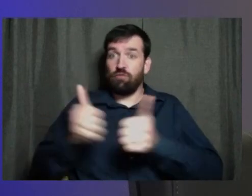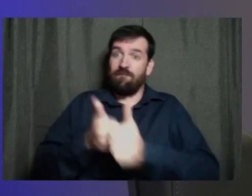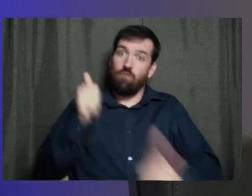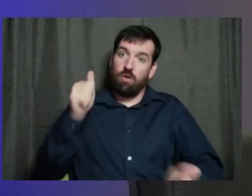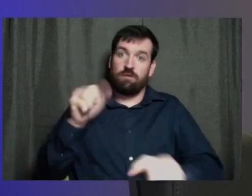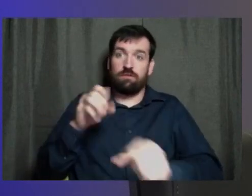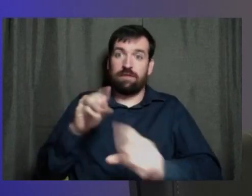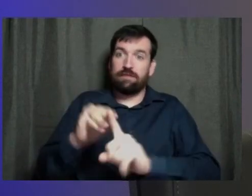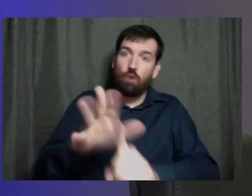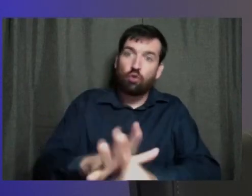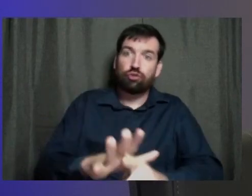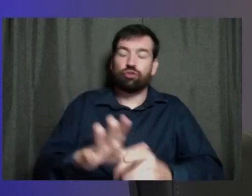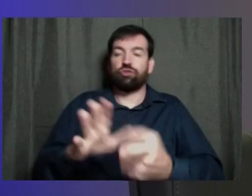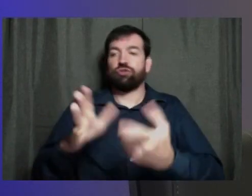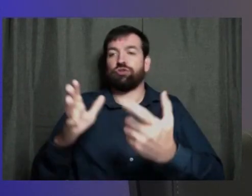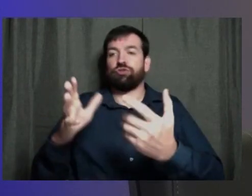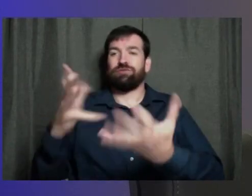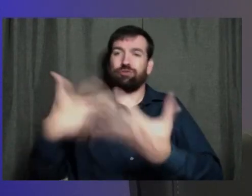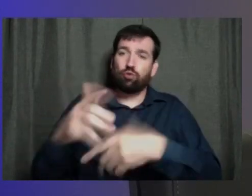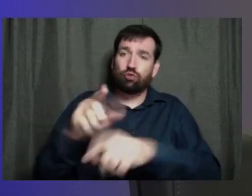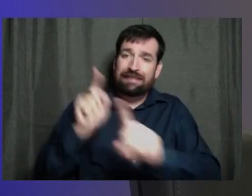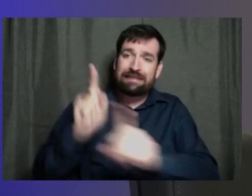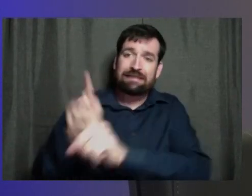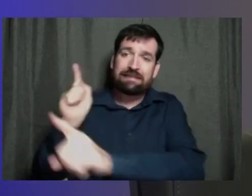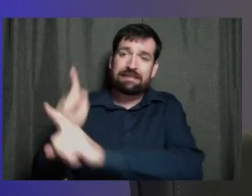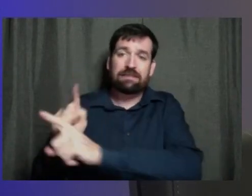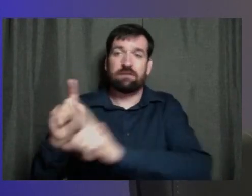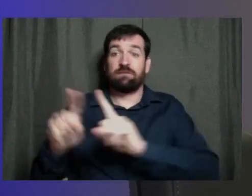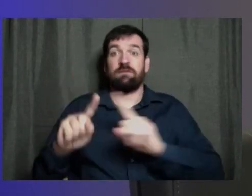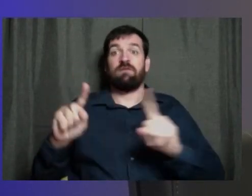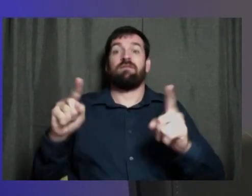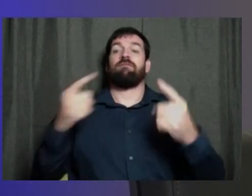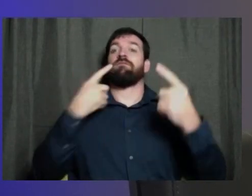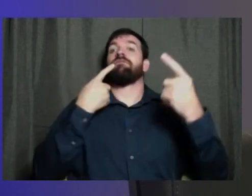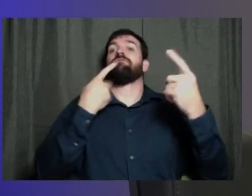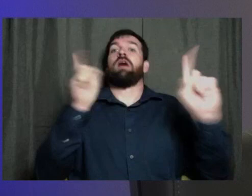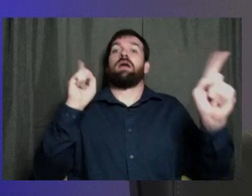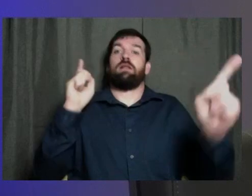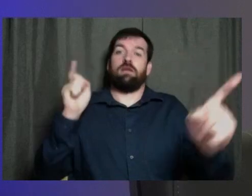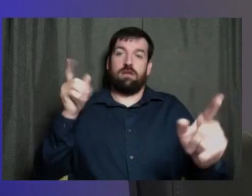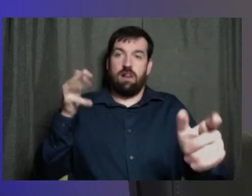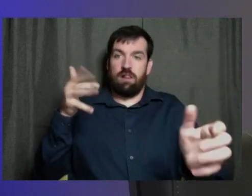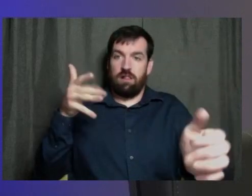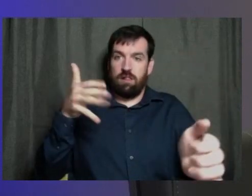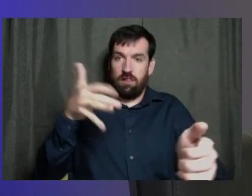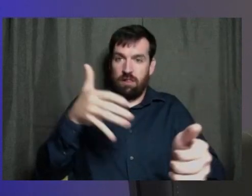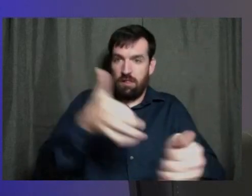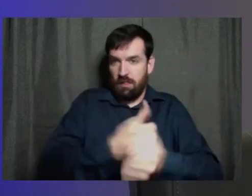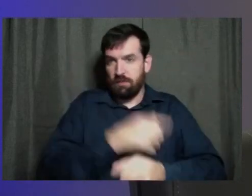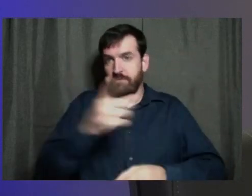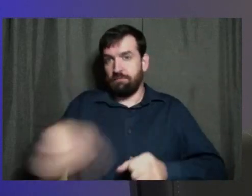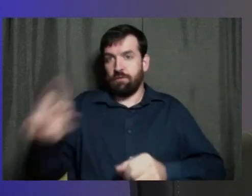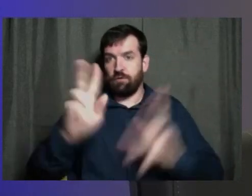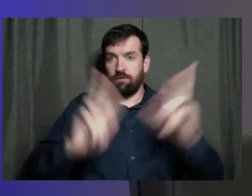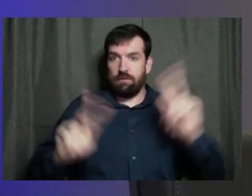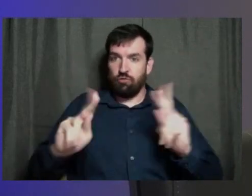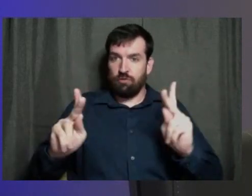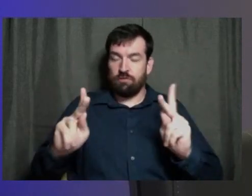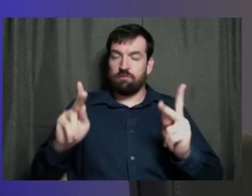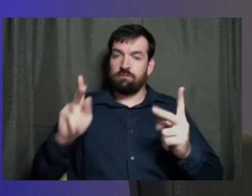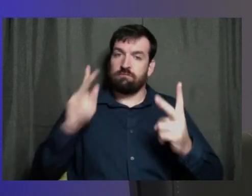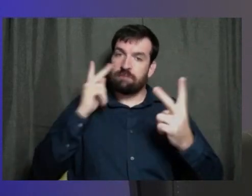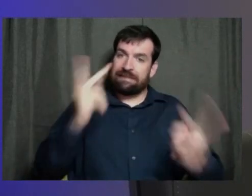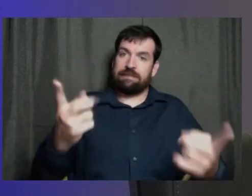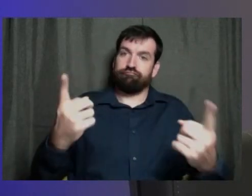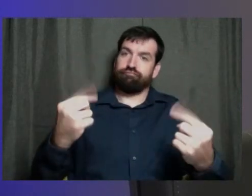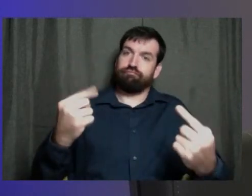and adhere with social distancing guidelines. I think we're finally getting caught up on those people. We're seeing them get in and get their mammograms.